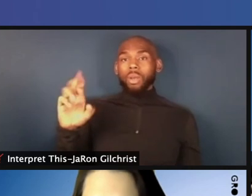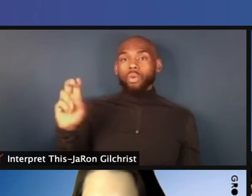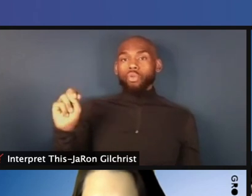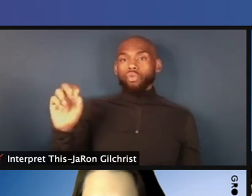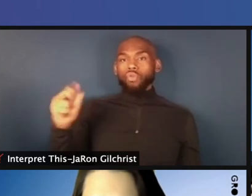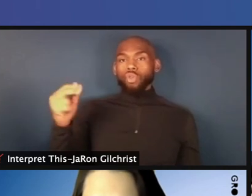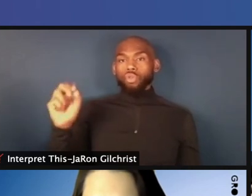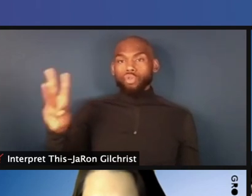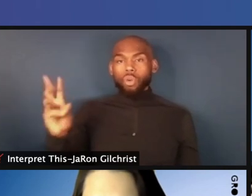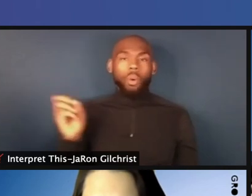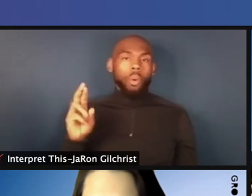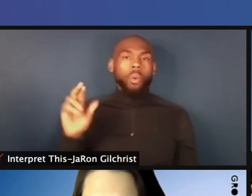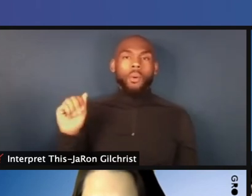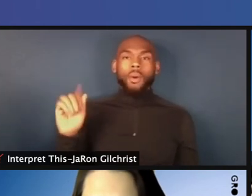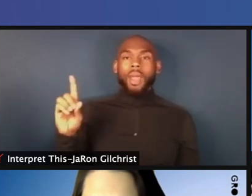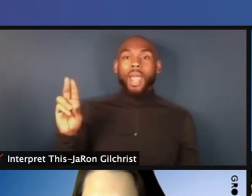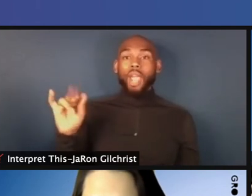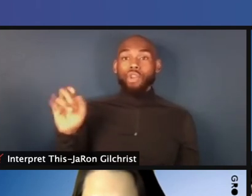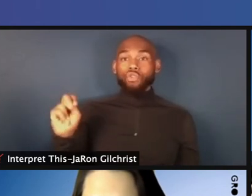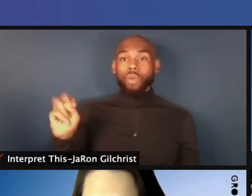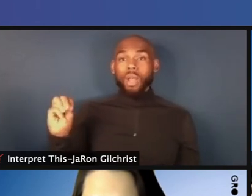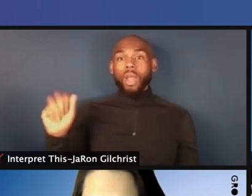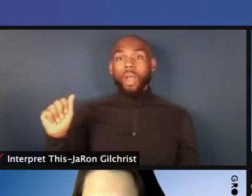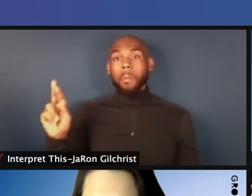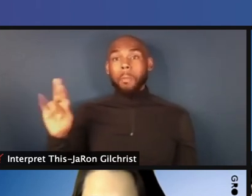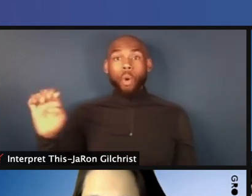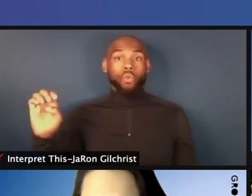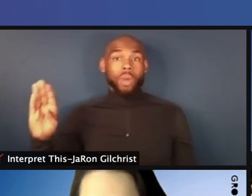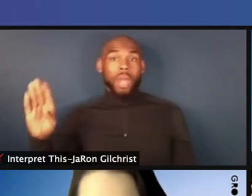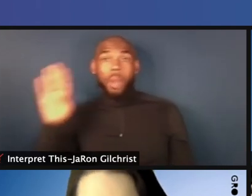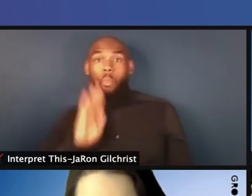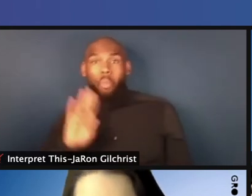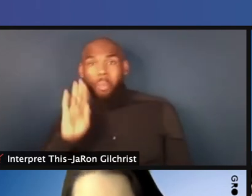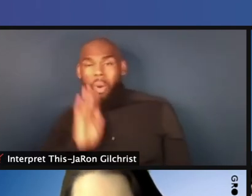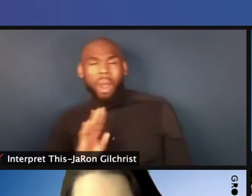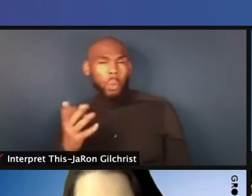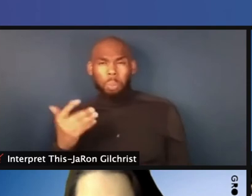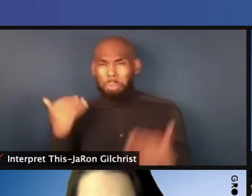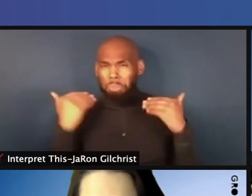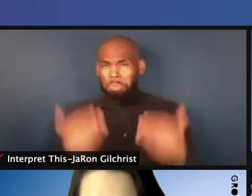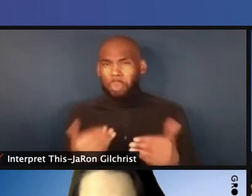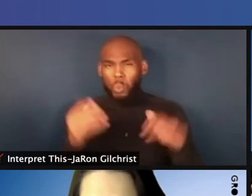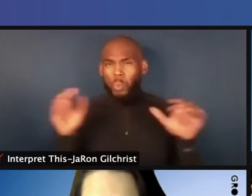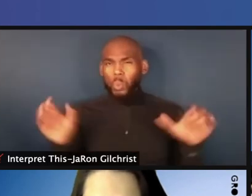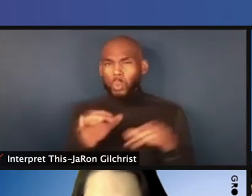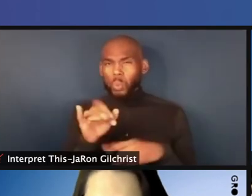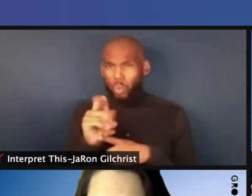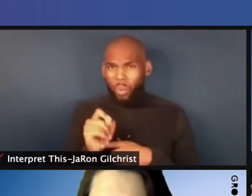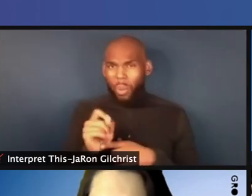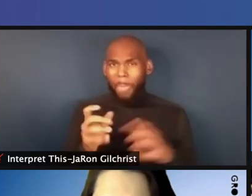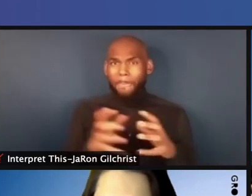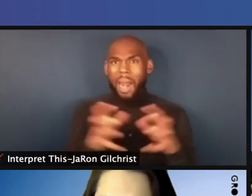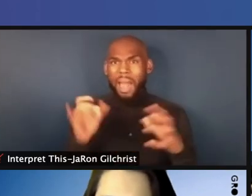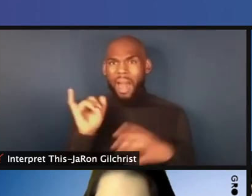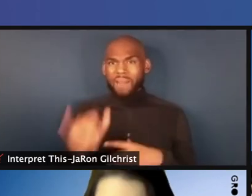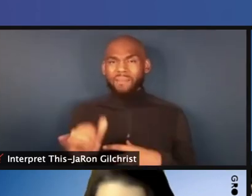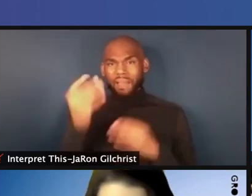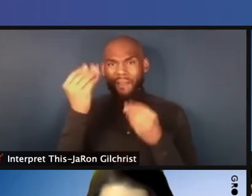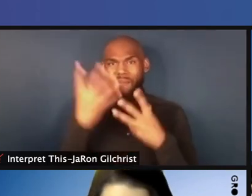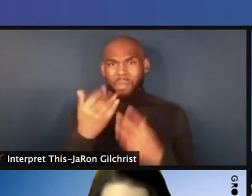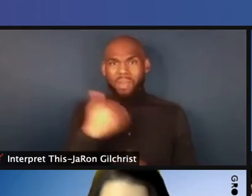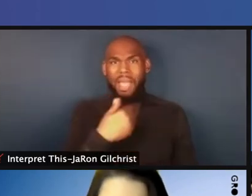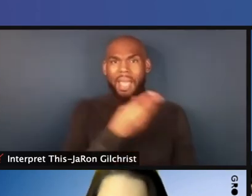look up Adrienne Marie Brown. Like, do it. And you know, so much of that has just been handed over. And so I think